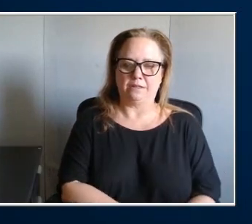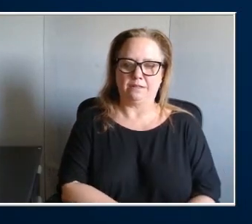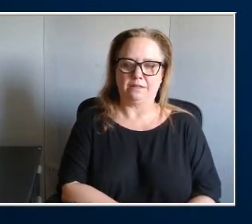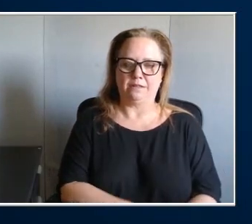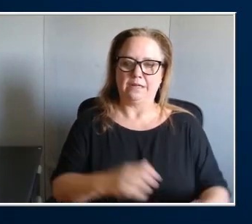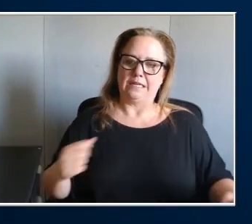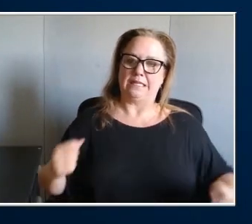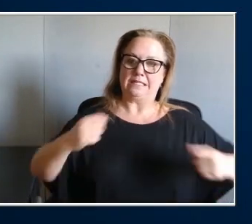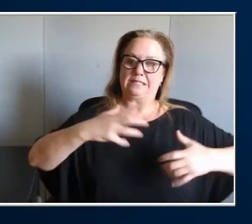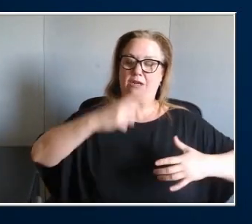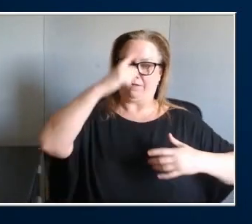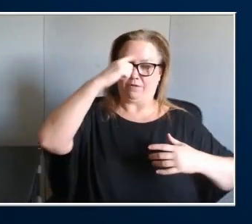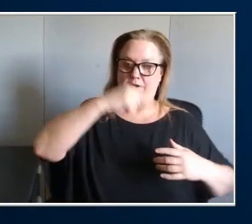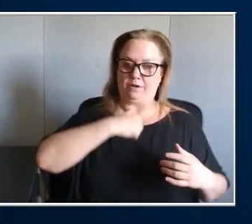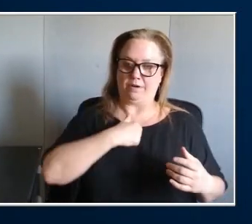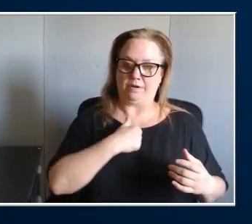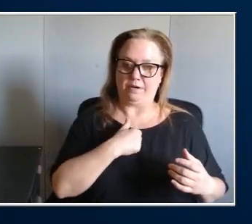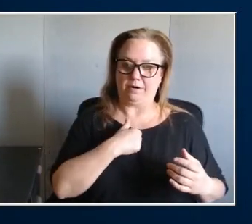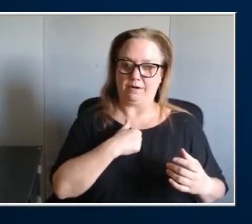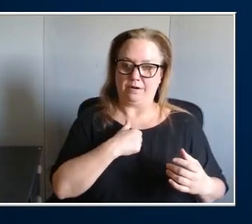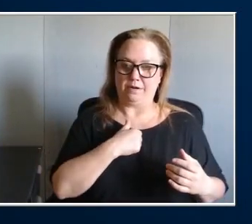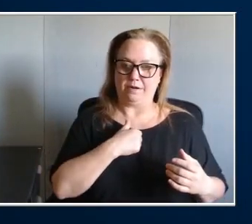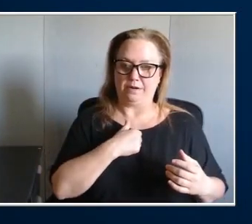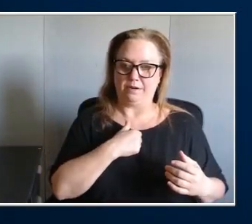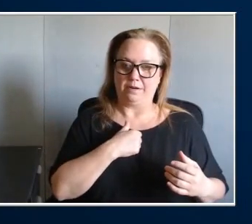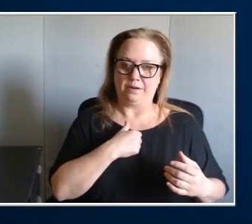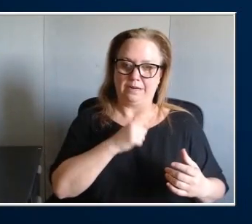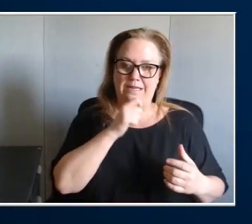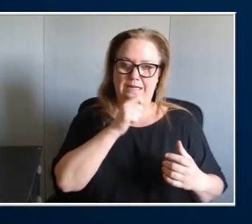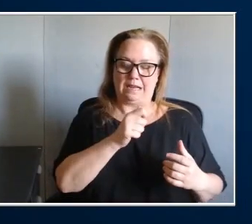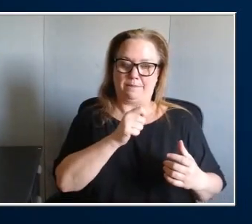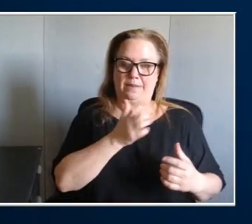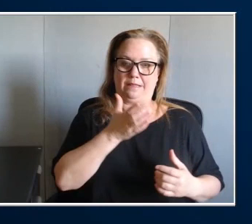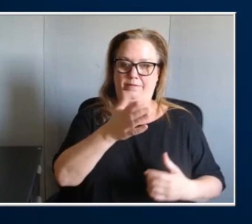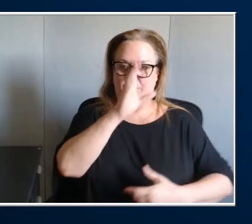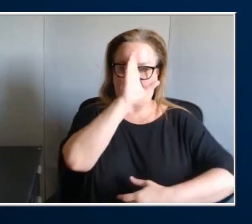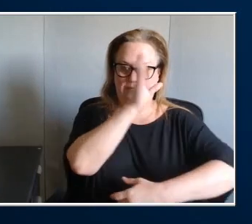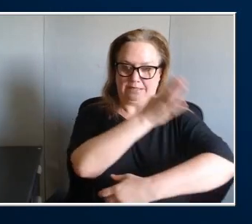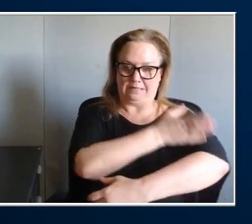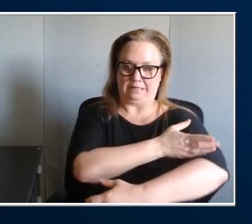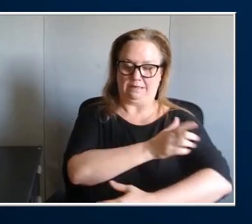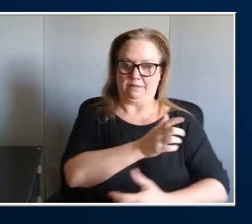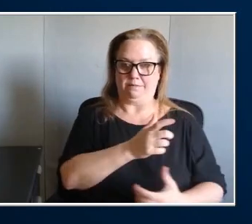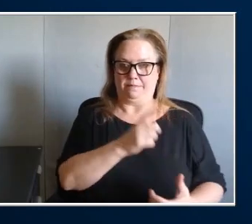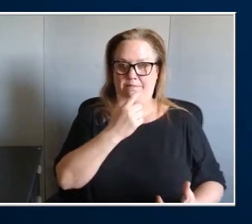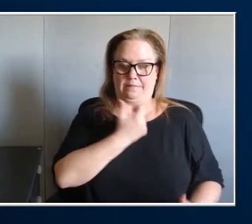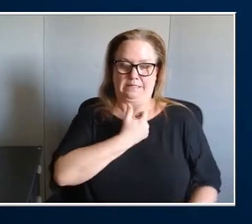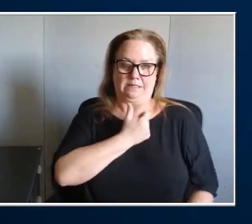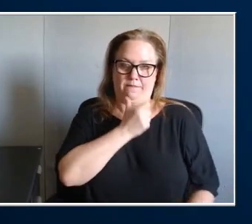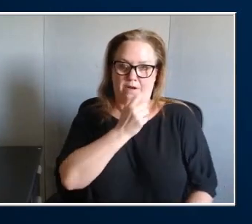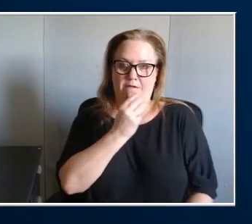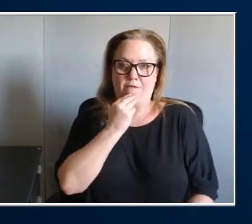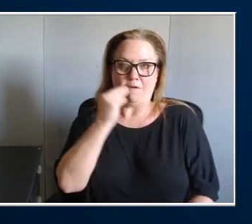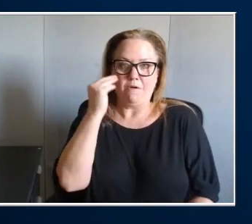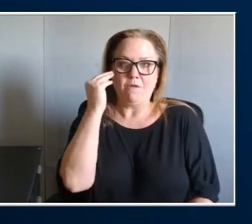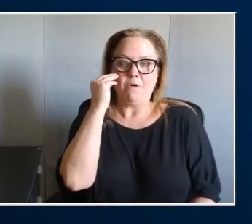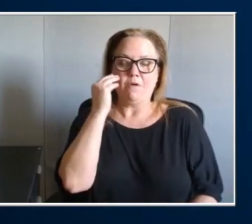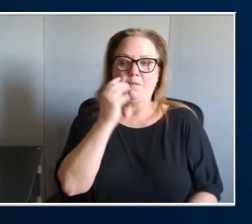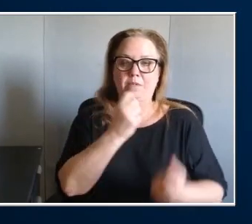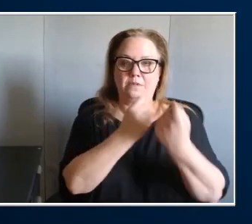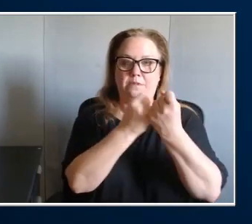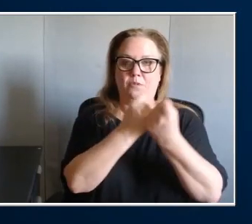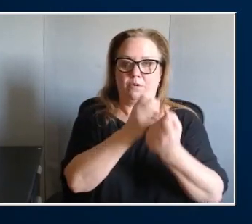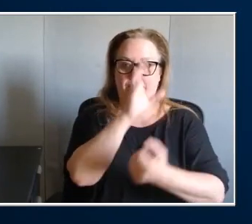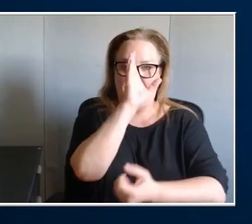The scariest thing for me was just not being there for my son. The thought of me not going home to be there with